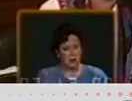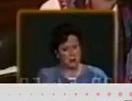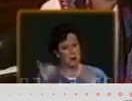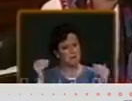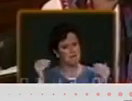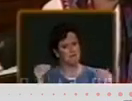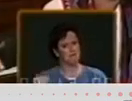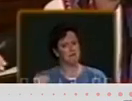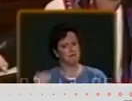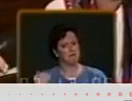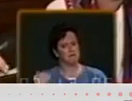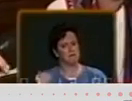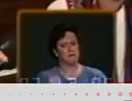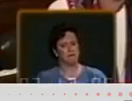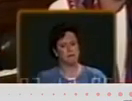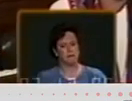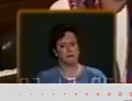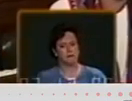But I wanted to do that